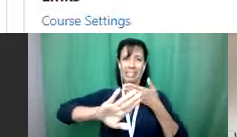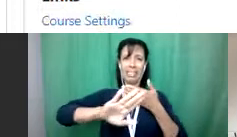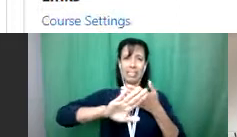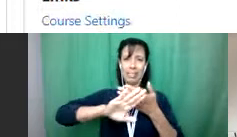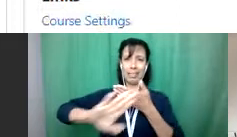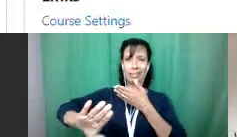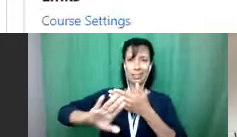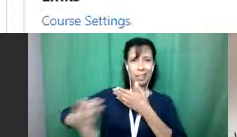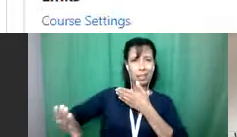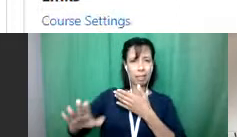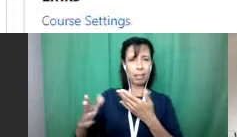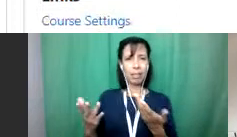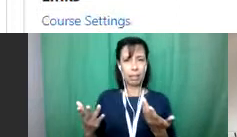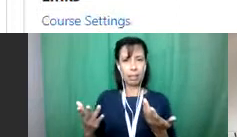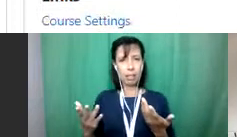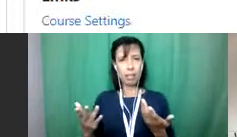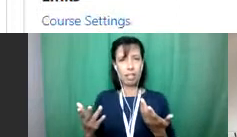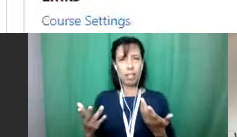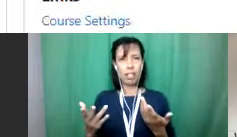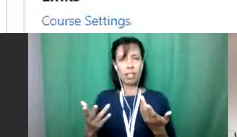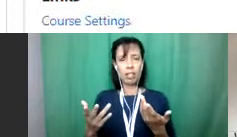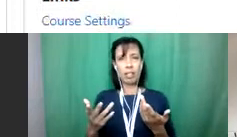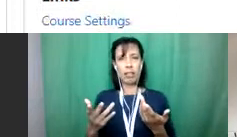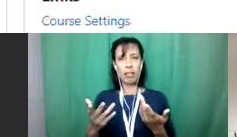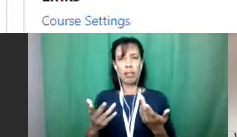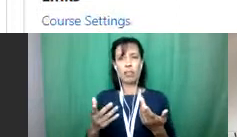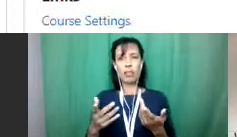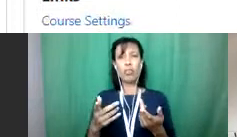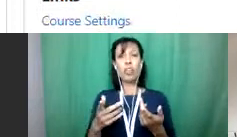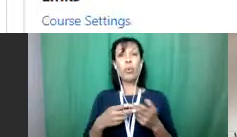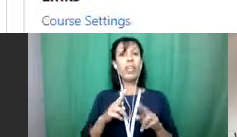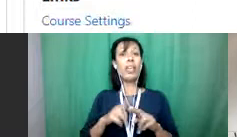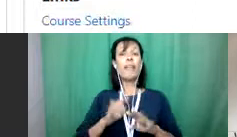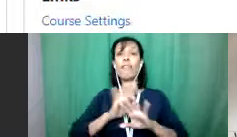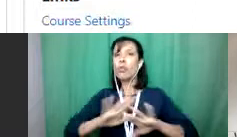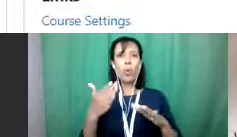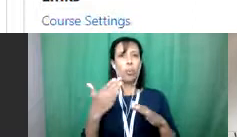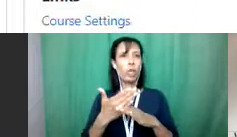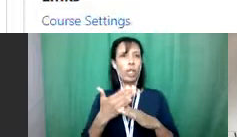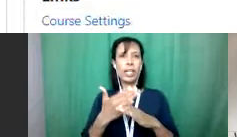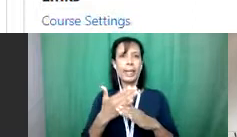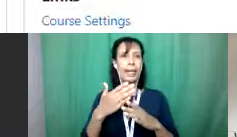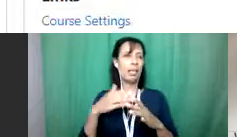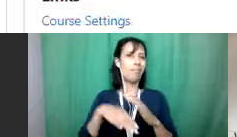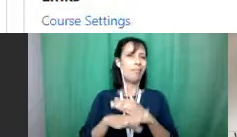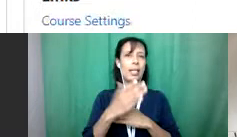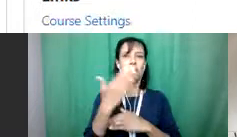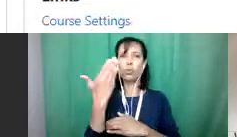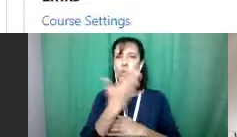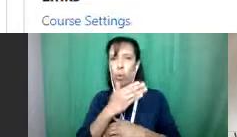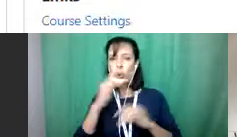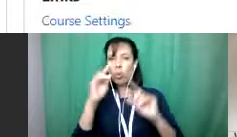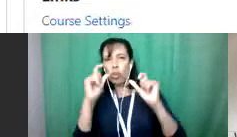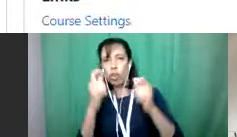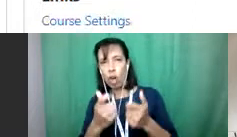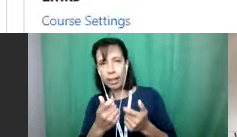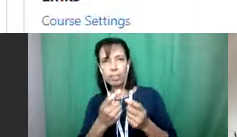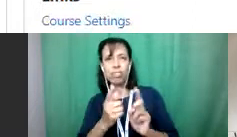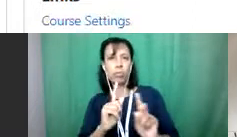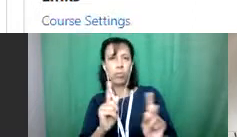you are actually working currently in an educational setting, you're not going to be able to go into a setting